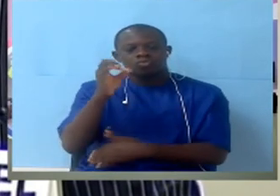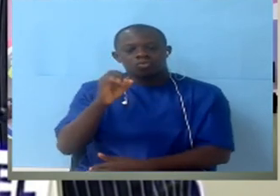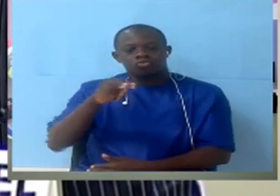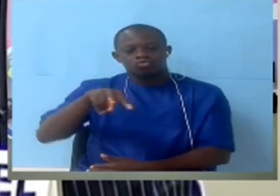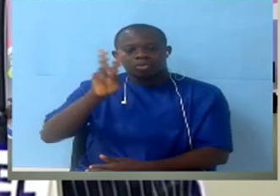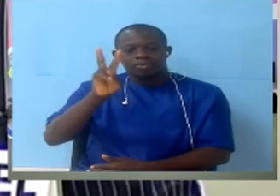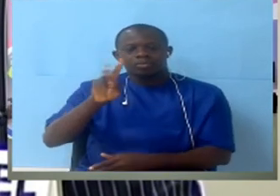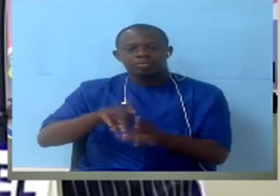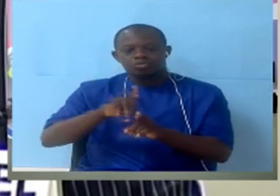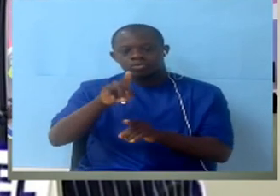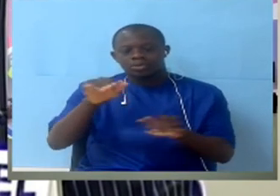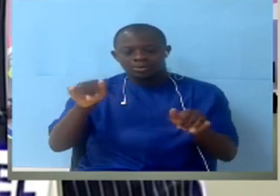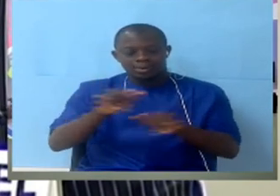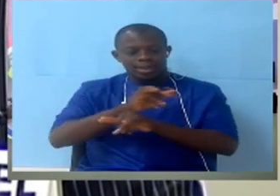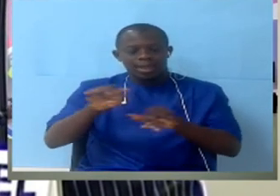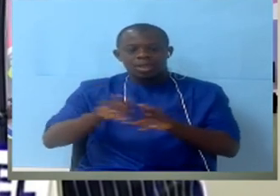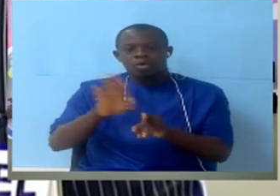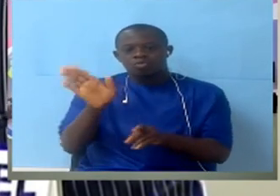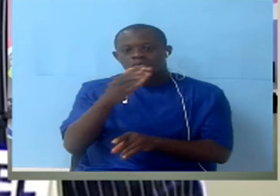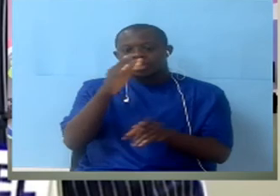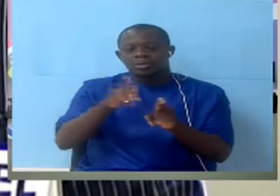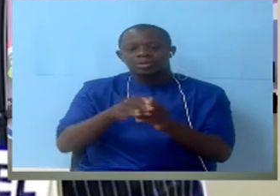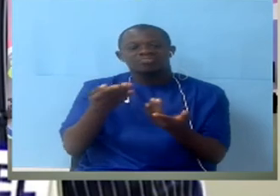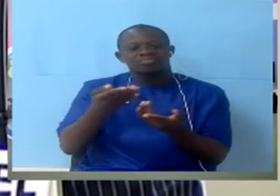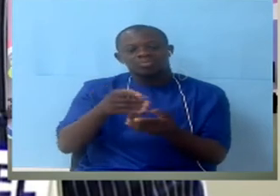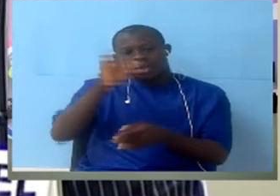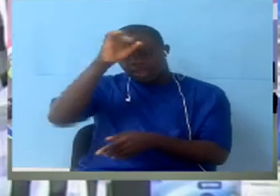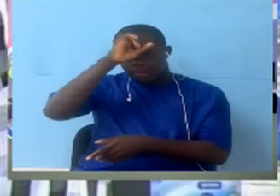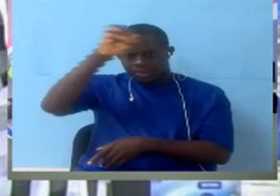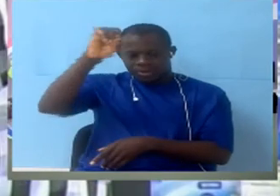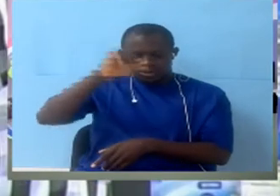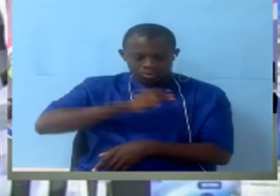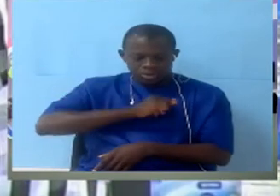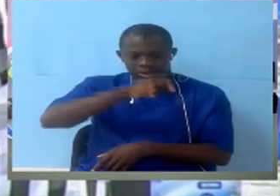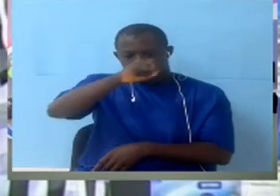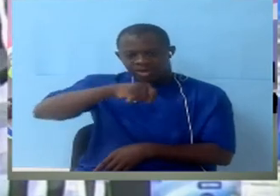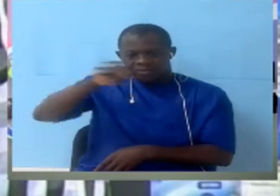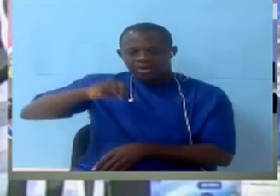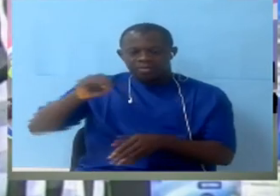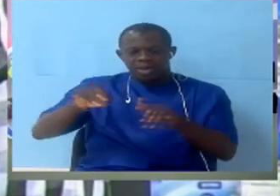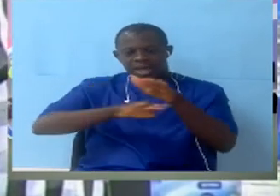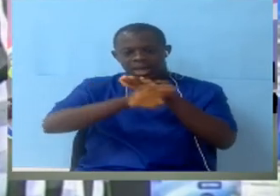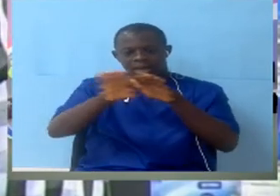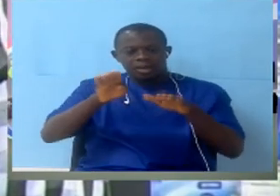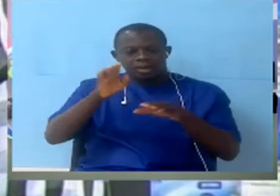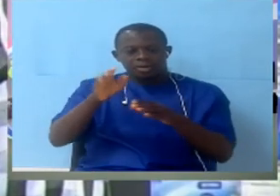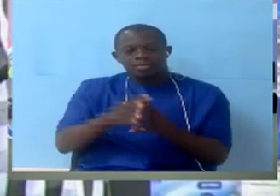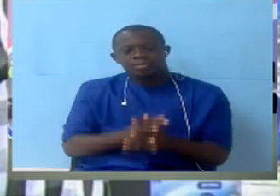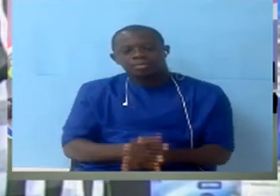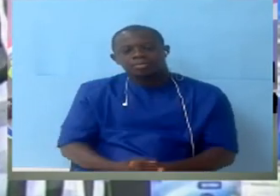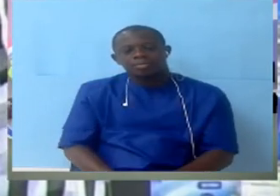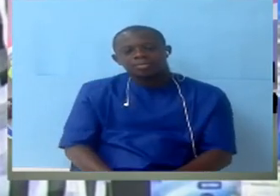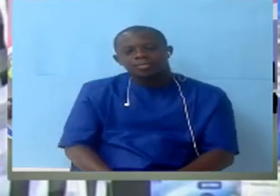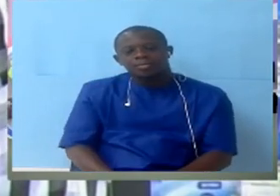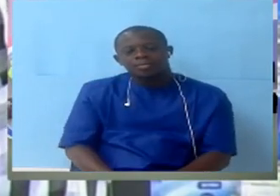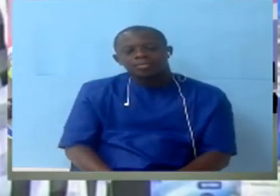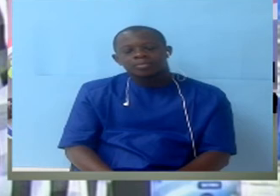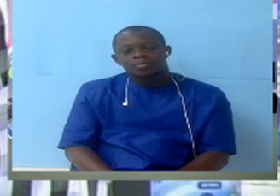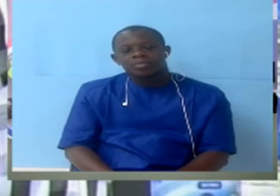2012 you were still going to the president's farm correct mo 2012 han ka bibira ka nungala kungoro president la kungoro